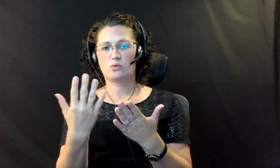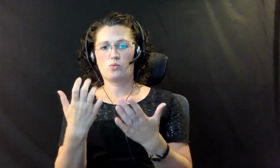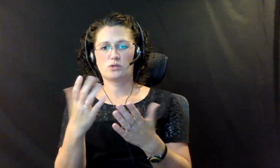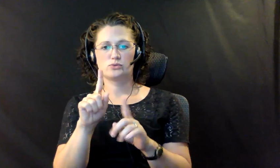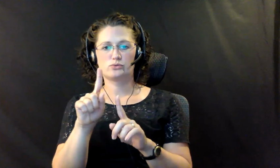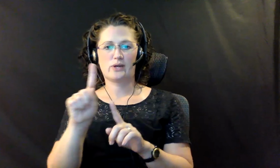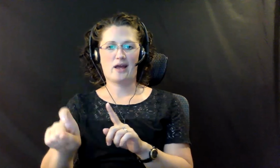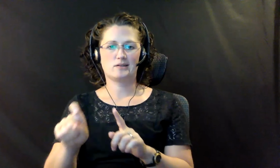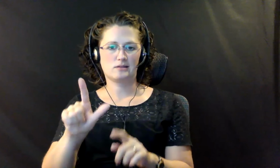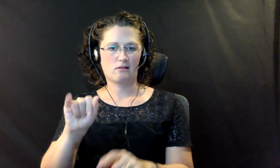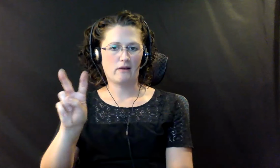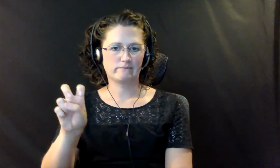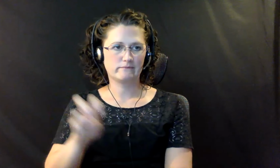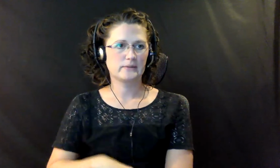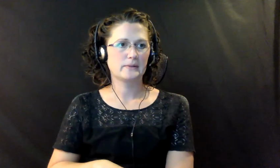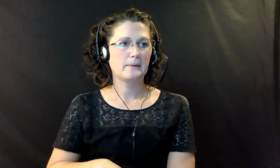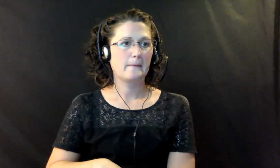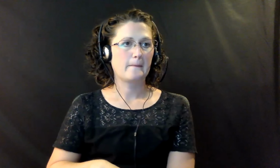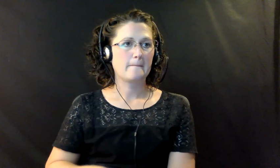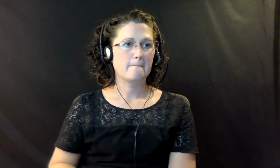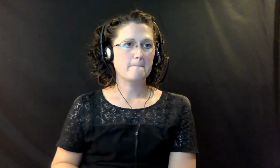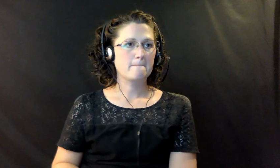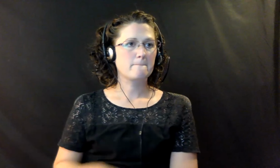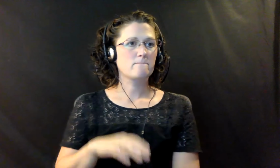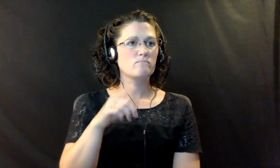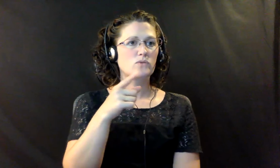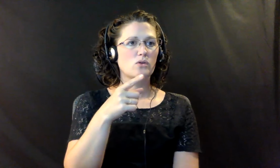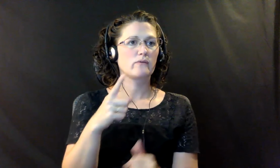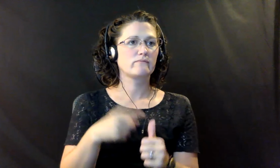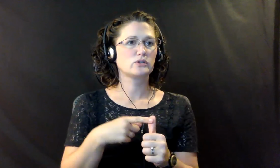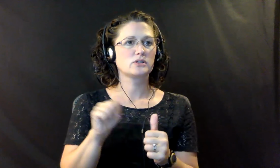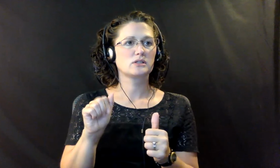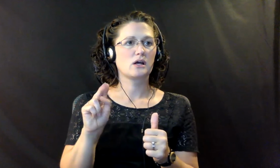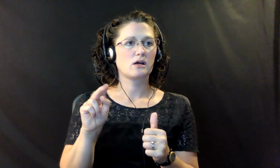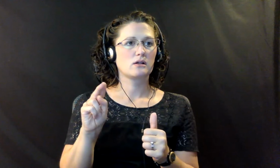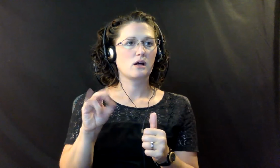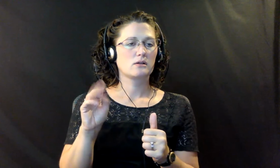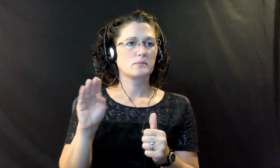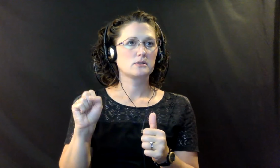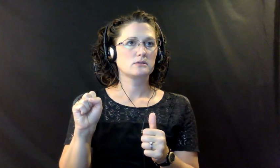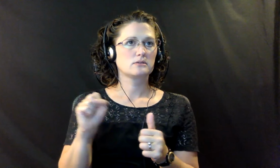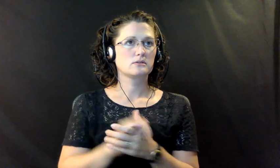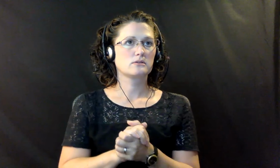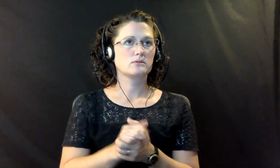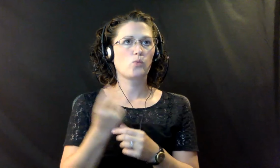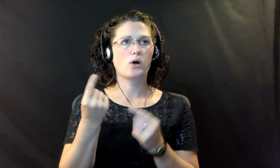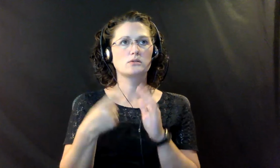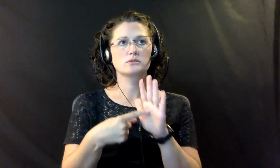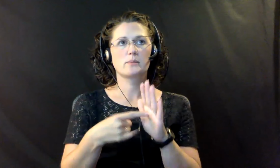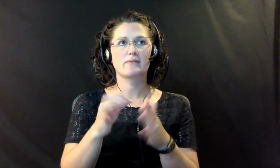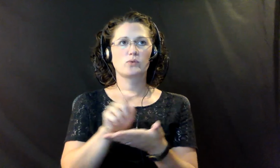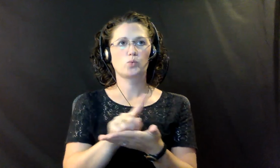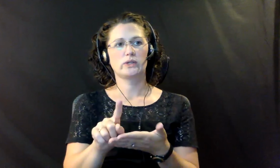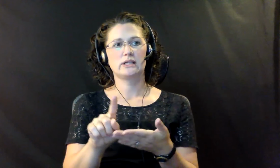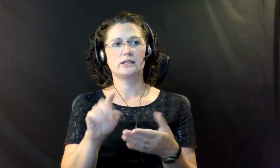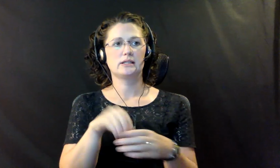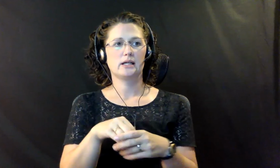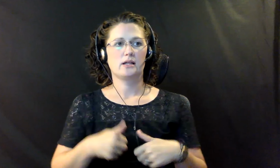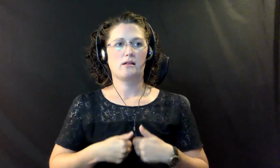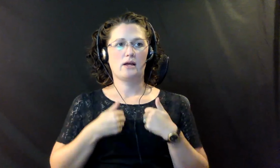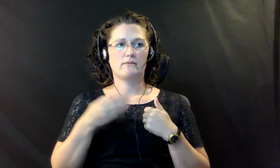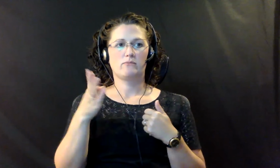question live. So let's start with the first one from the anonymous attendee. What's an example of a week in the life for BRM in